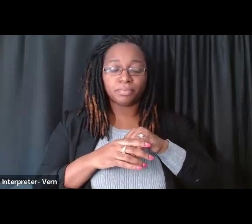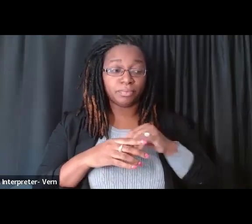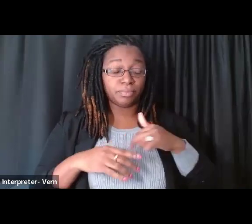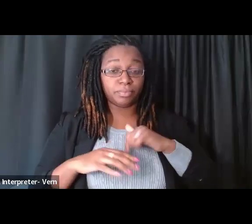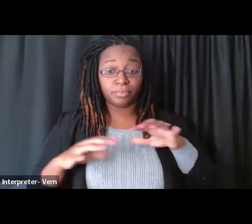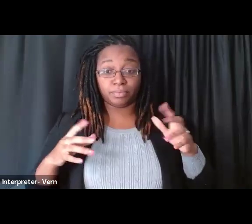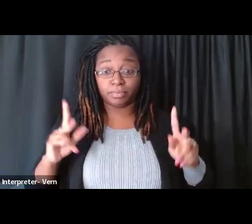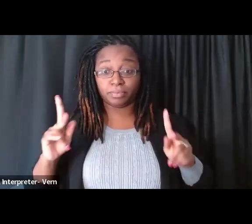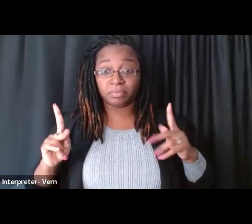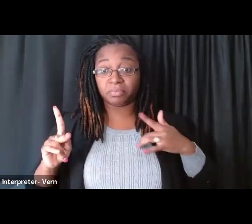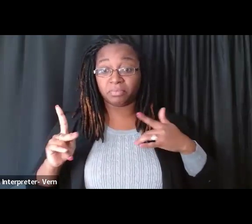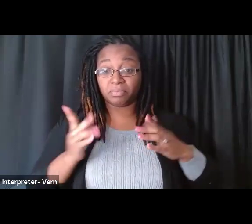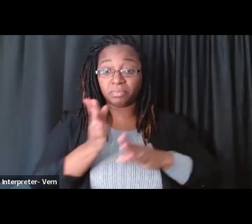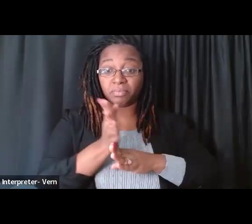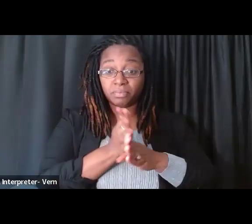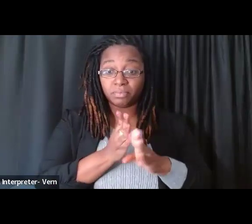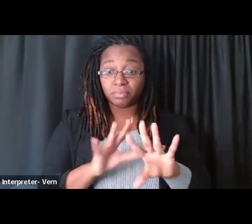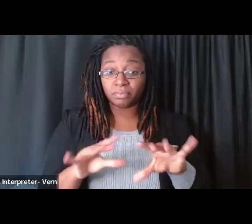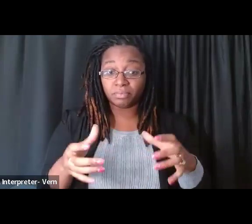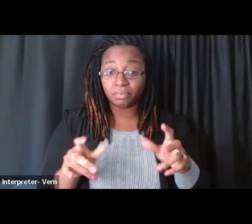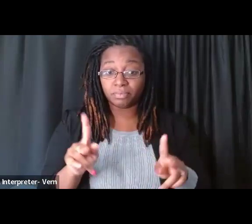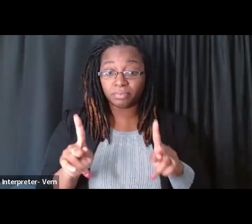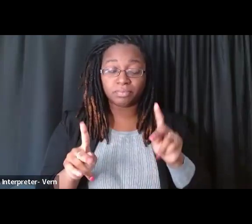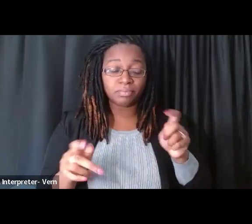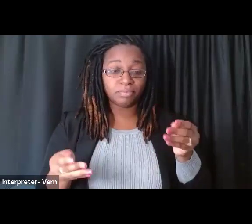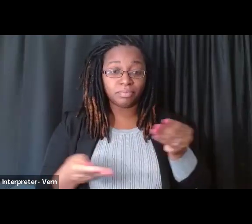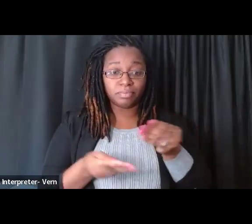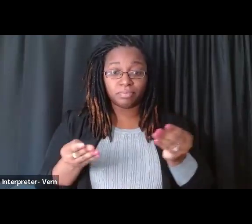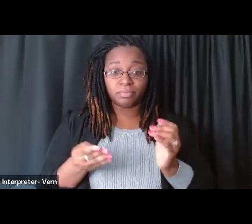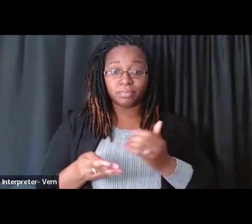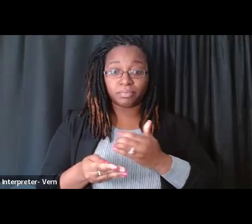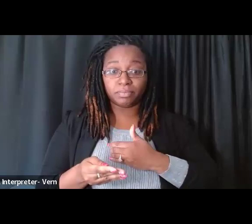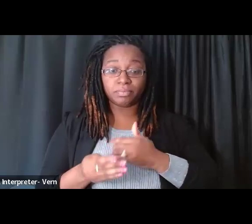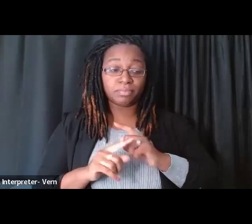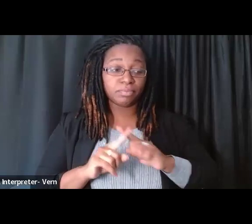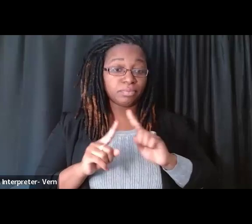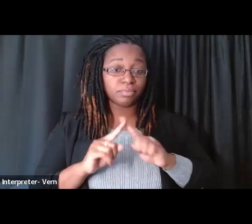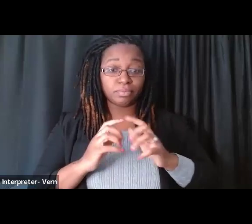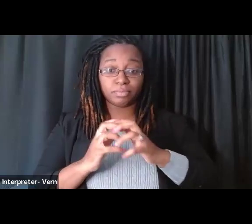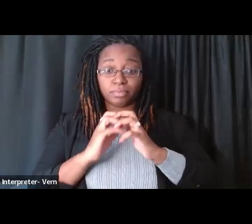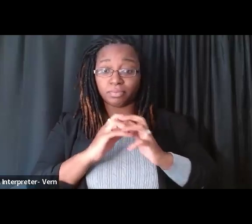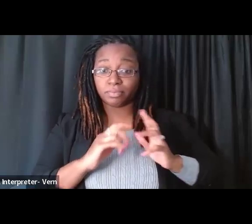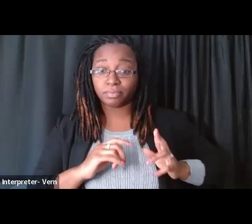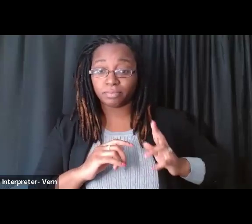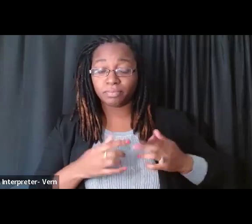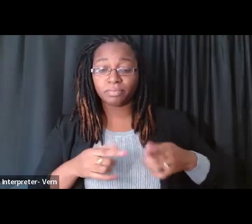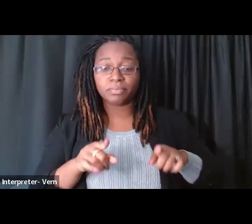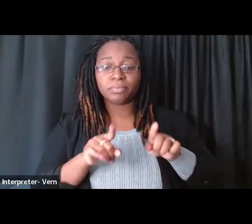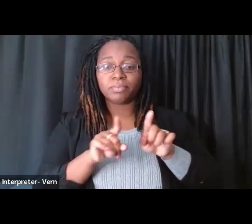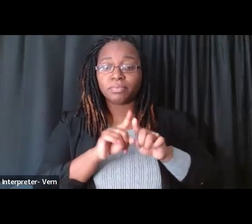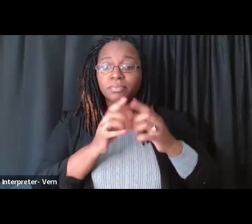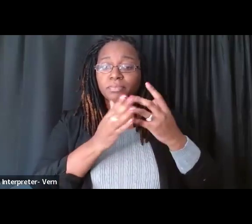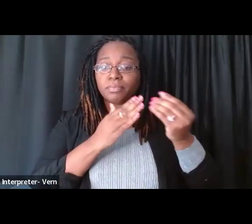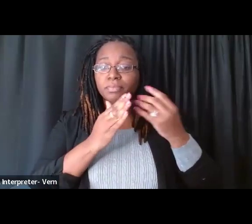particularly marginalized people, must navigate both our own multiple histories and the complexity of the outside gaze.